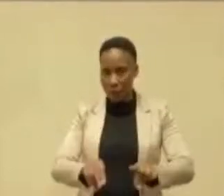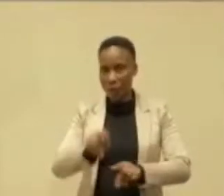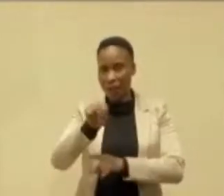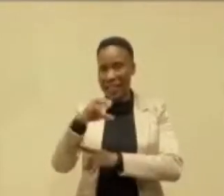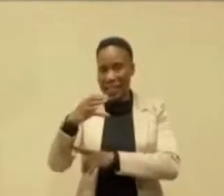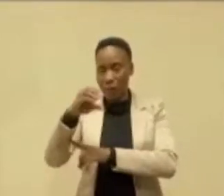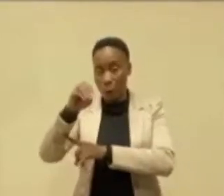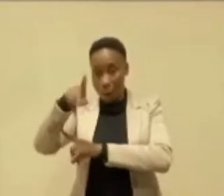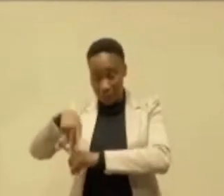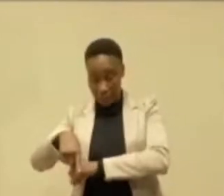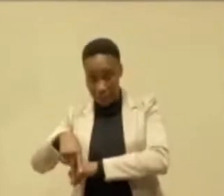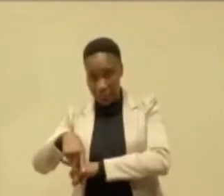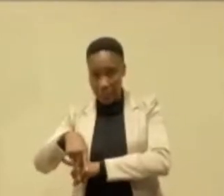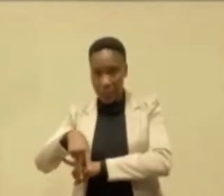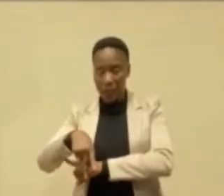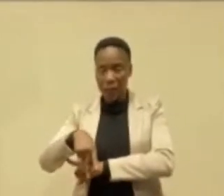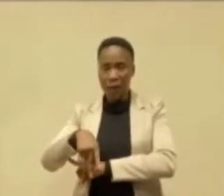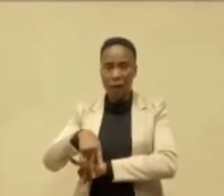council of provinces